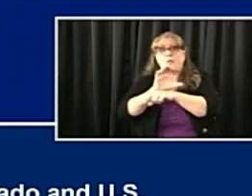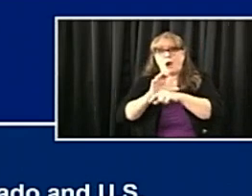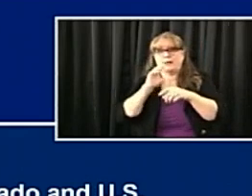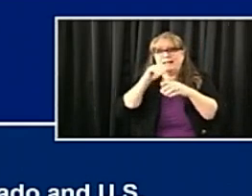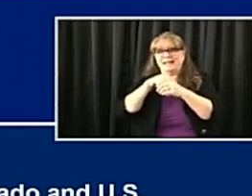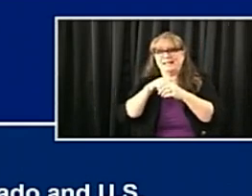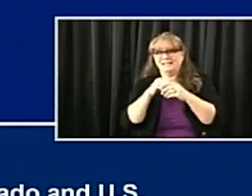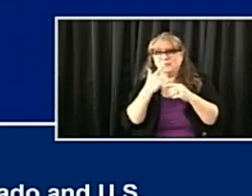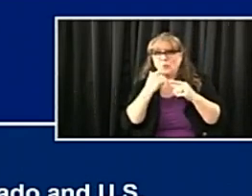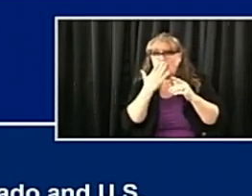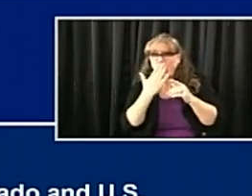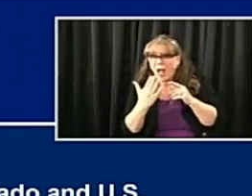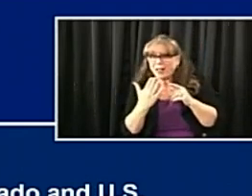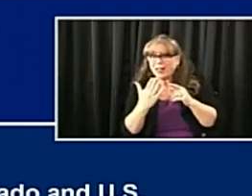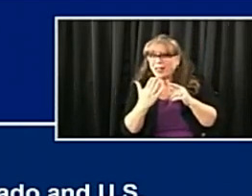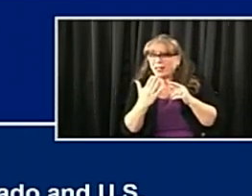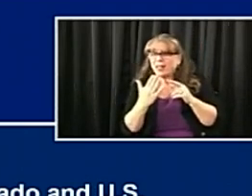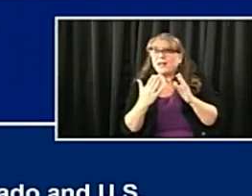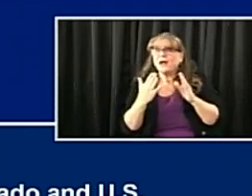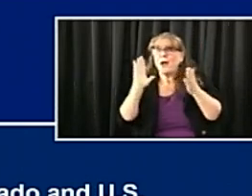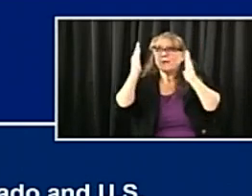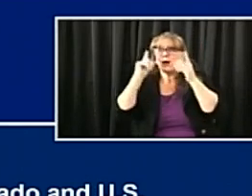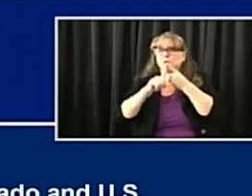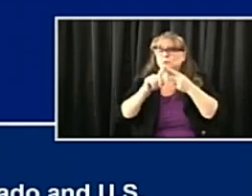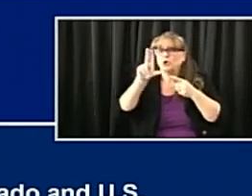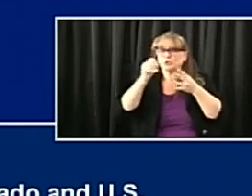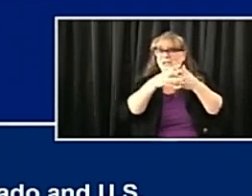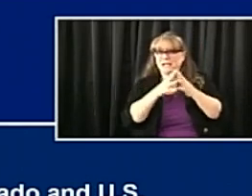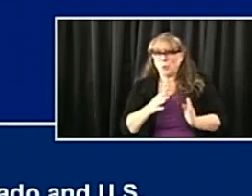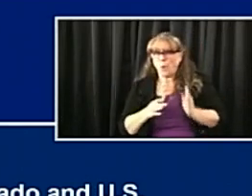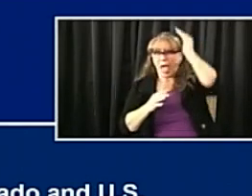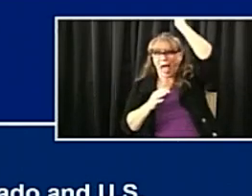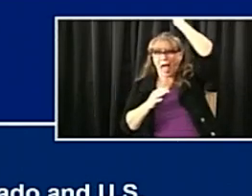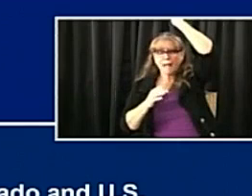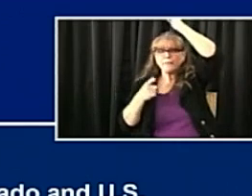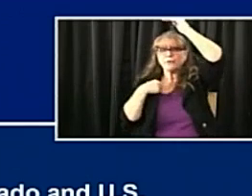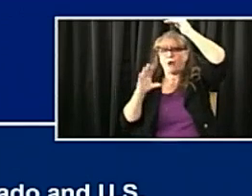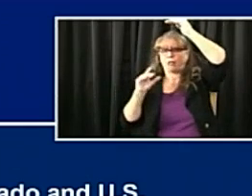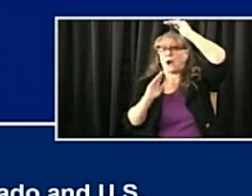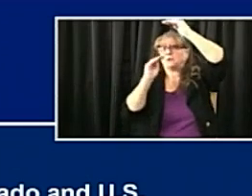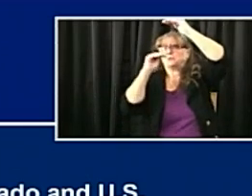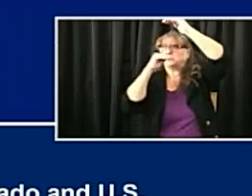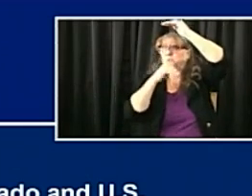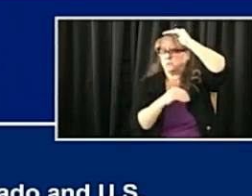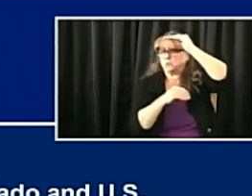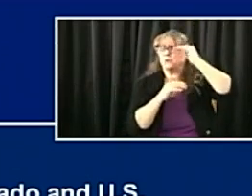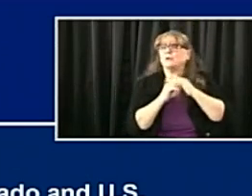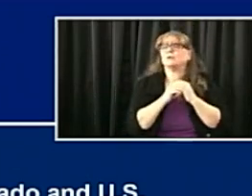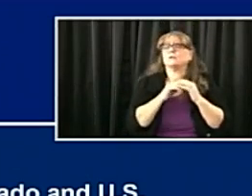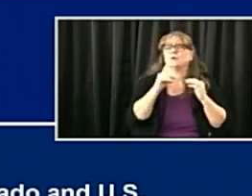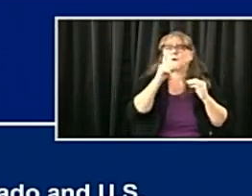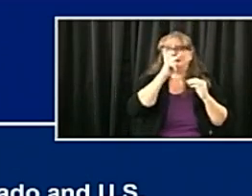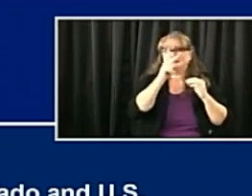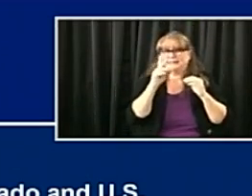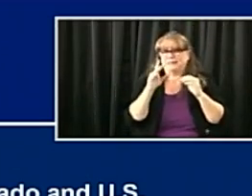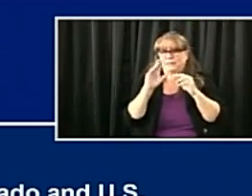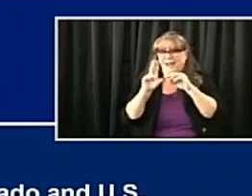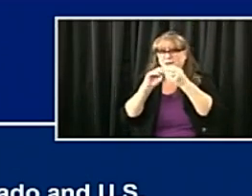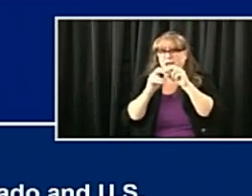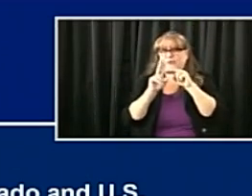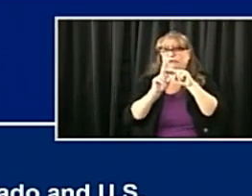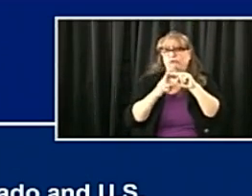rates are much lower than US rates overall. You can also see that we started to decline. Our decline in hospitalization started sooner than the